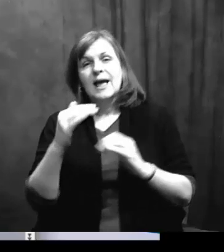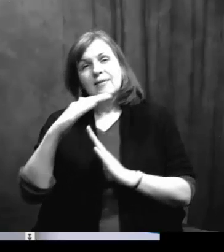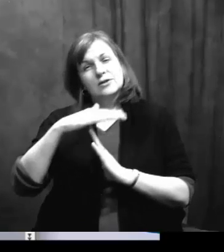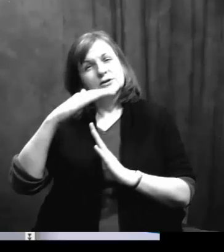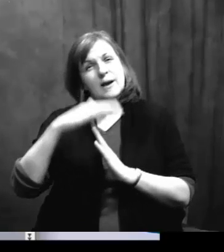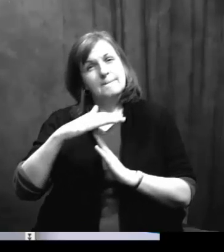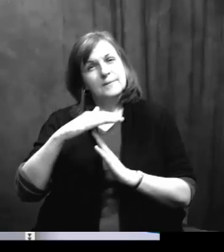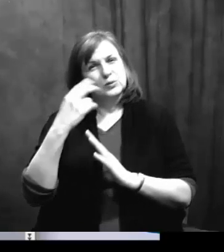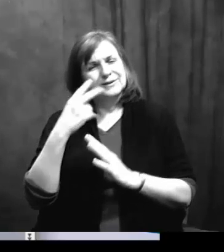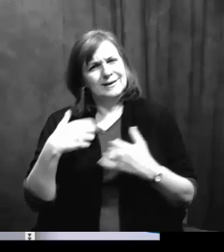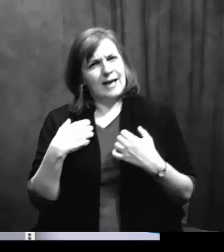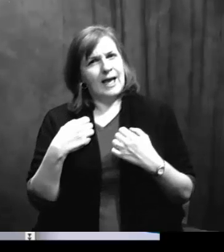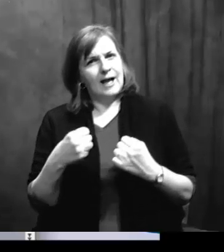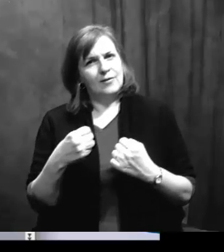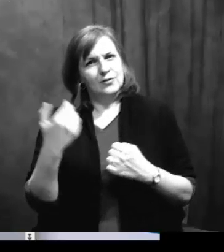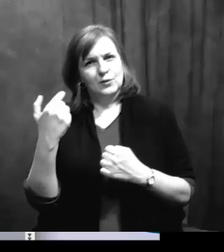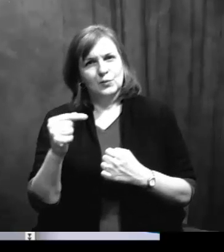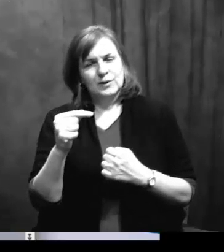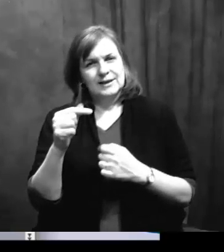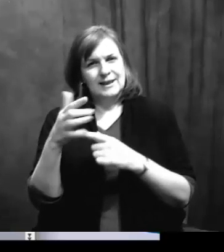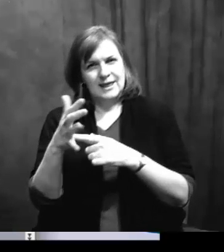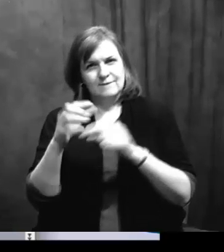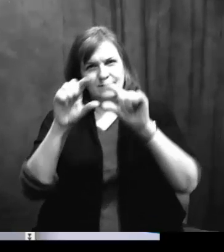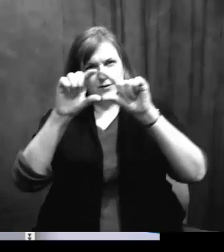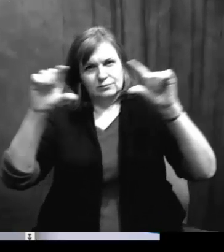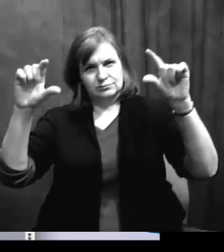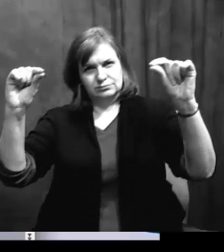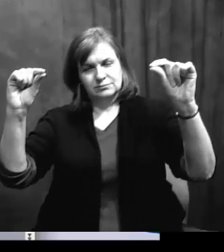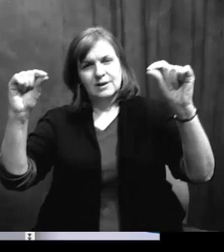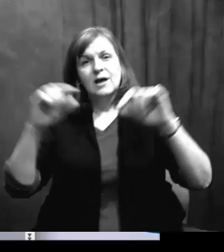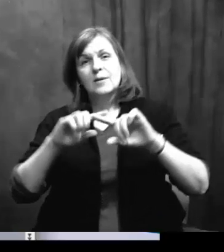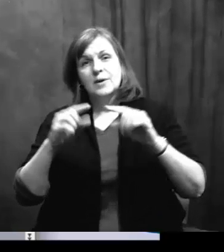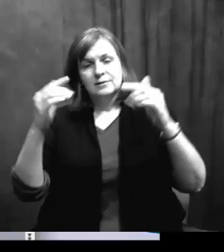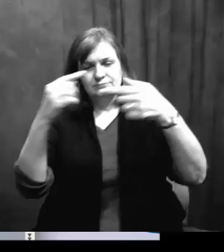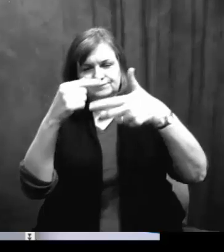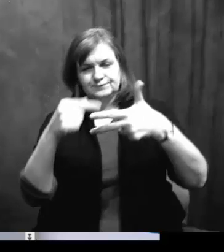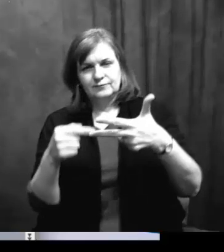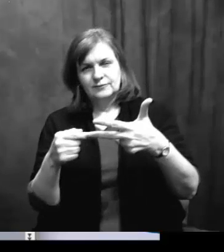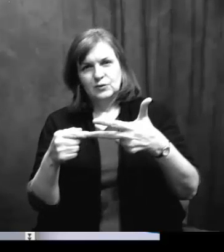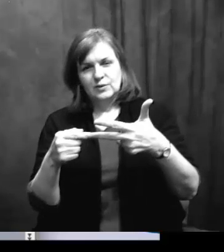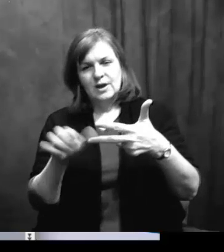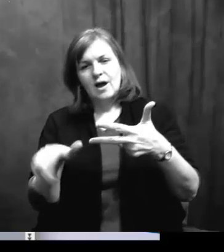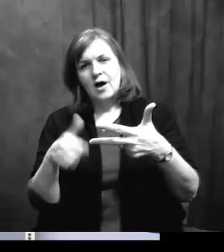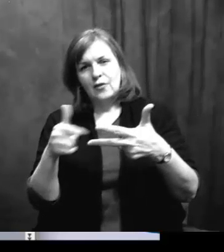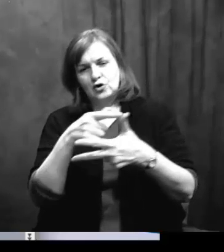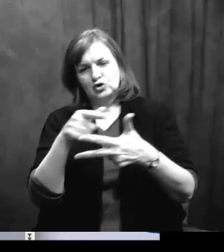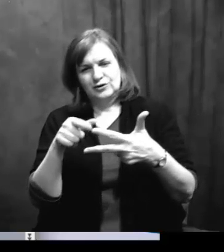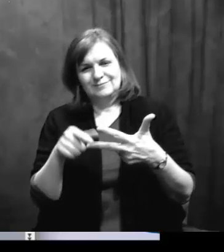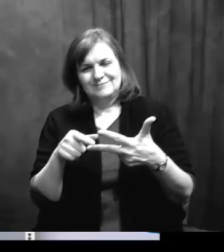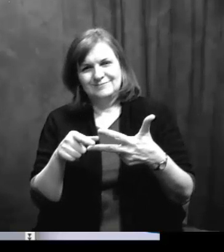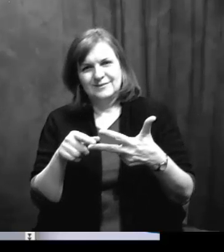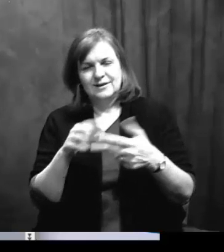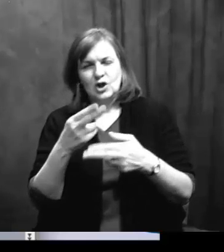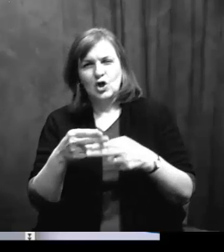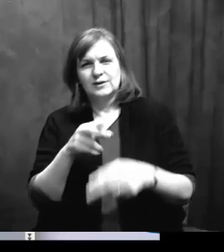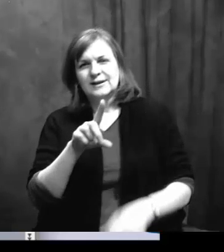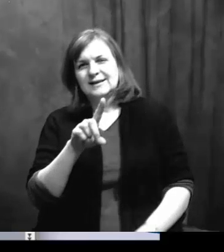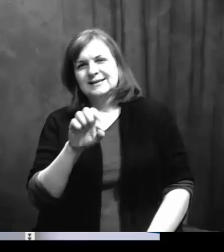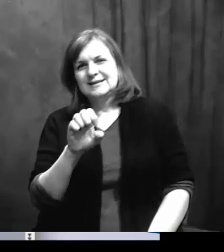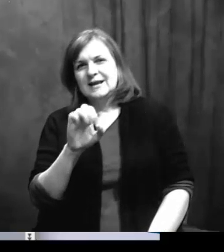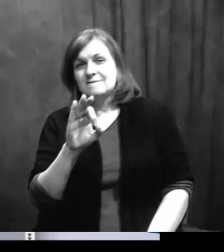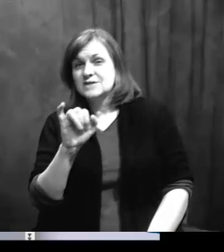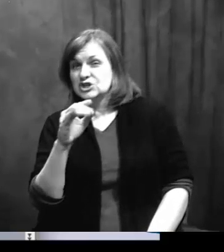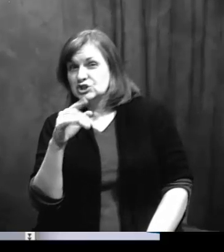figure in the screen, at the top you see a very nice healthy green leaf. But then there are 3 what we